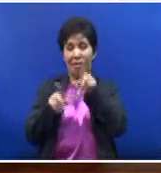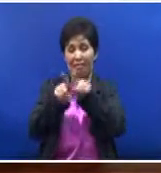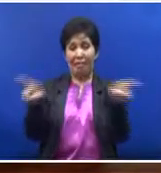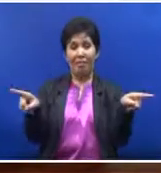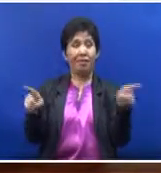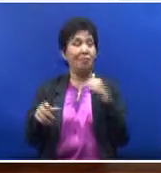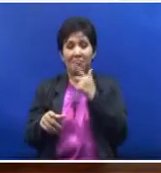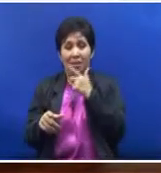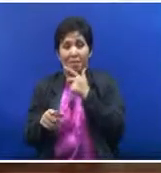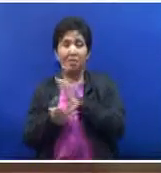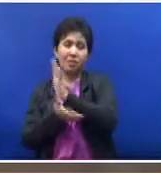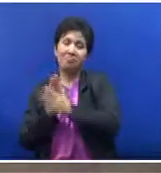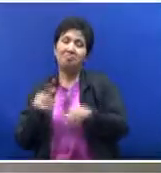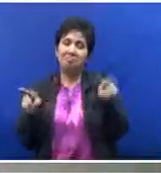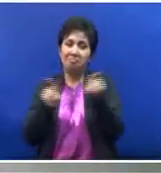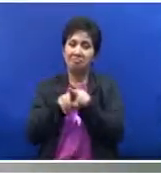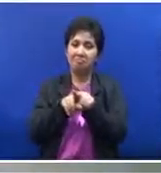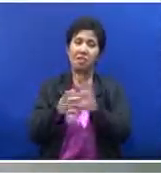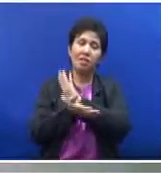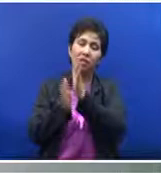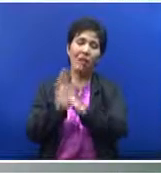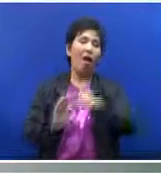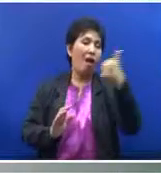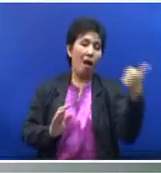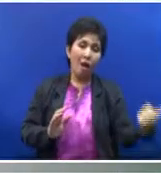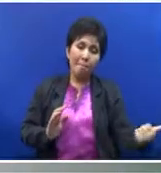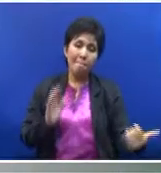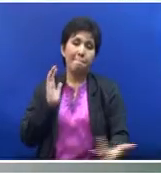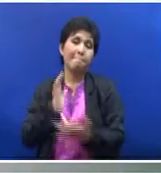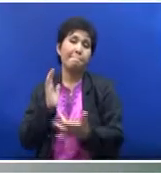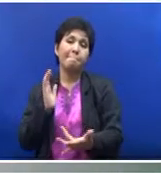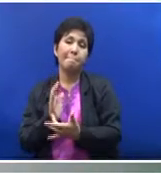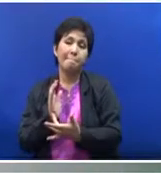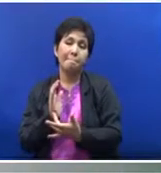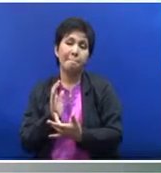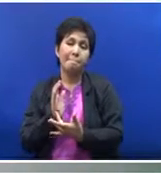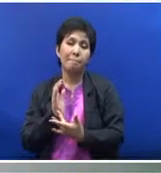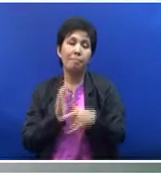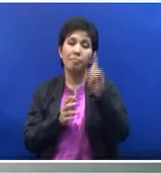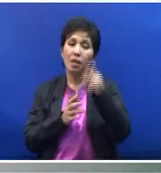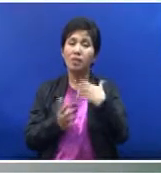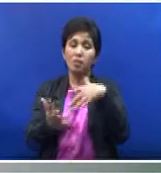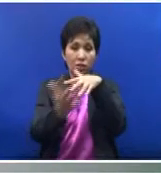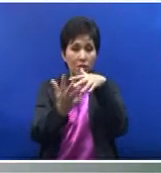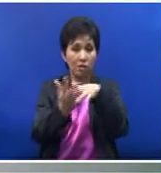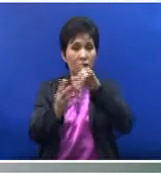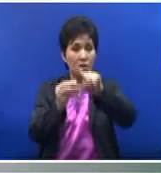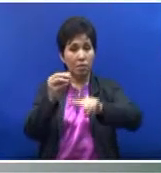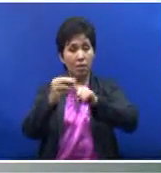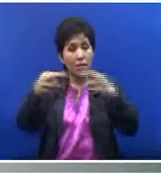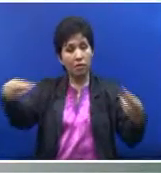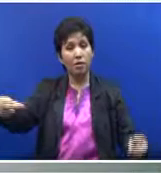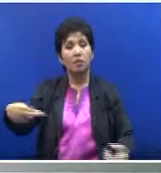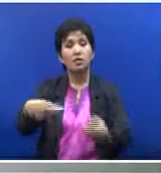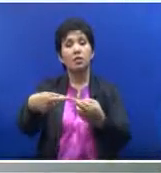people. Okay. The other techniques, genealogical method, it is to study about the relationship